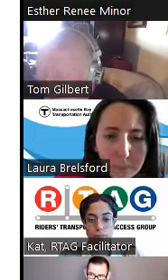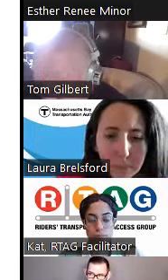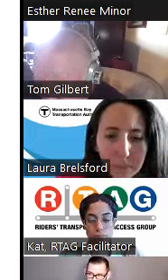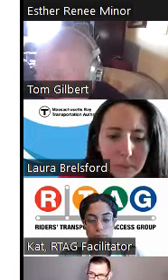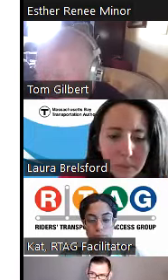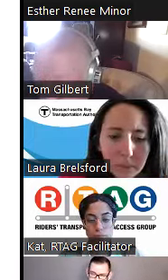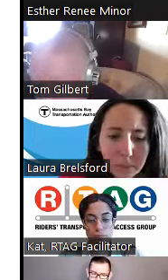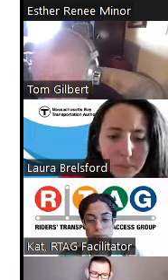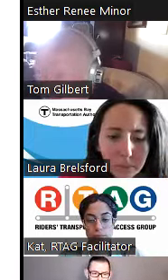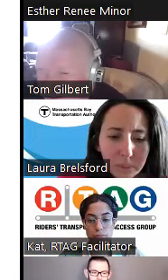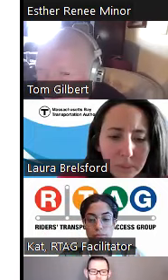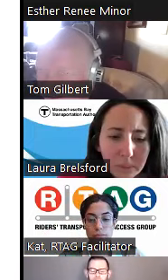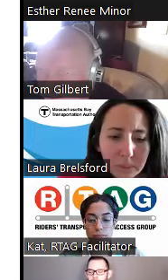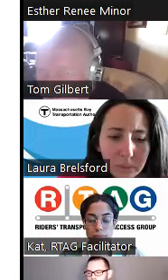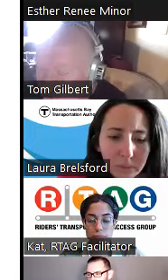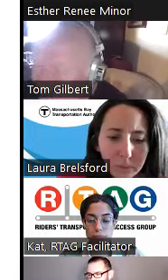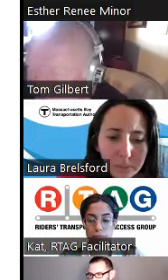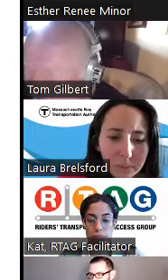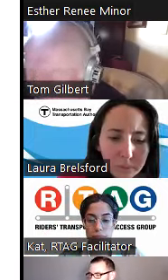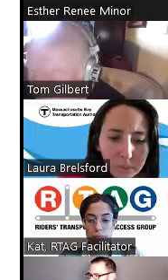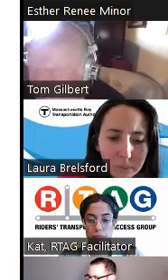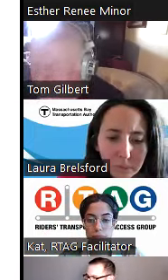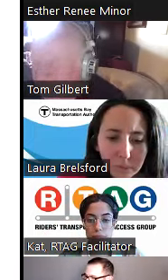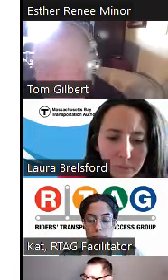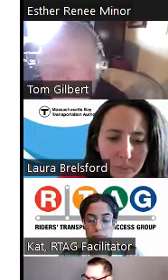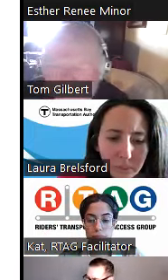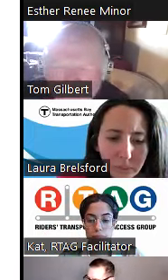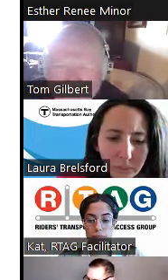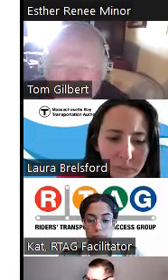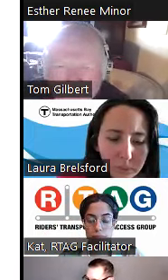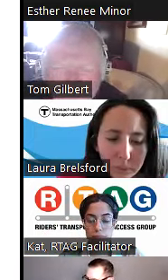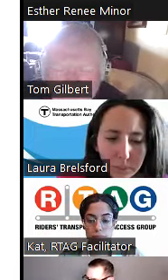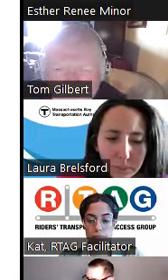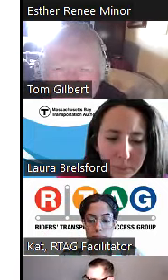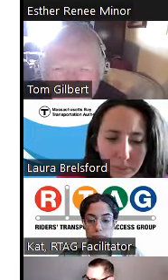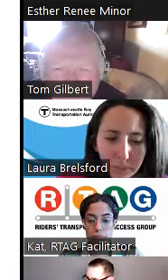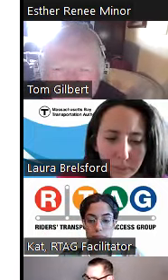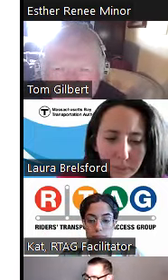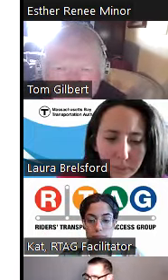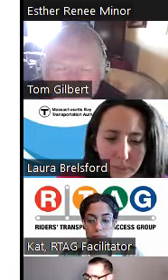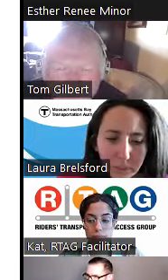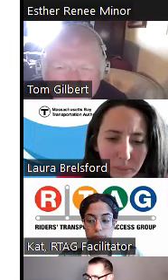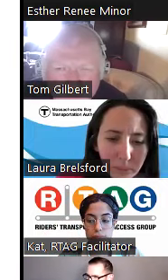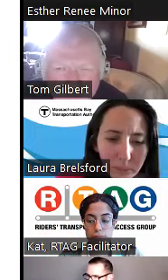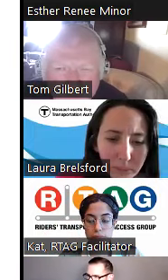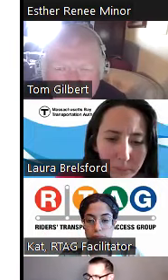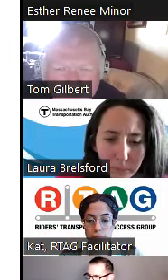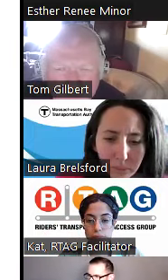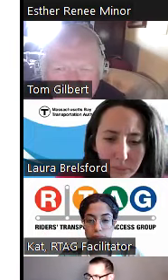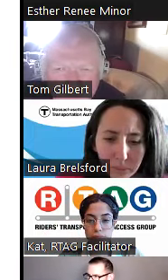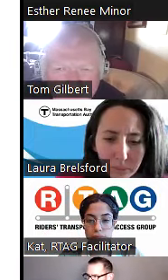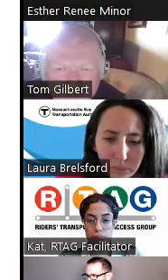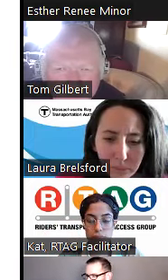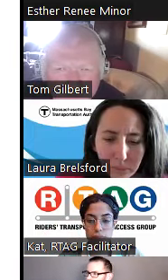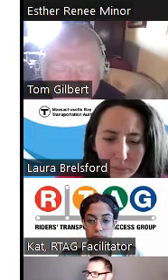Because I believe it was last year, the late in 2021, CTD was working on a glitch